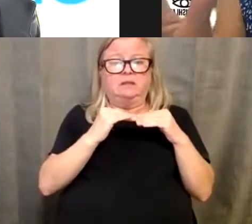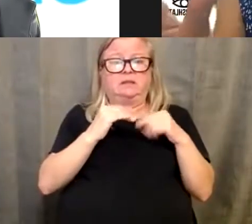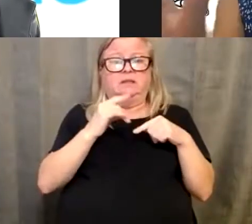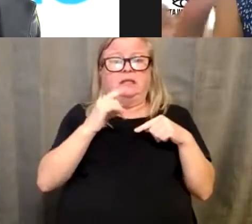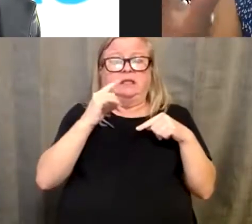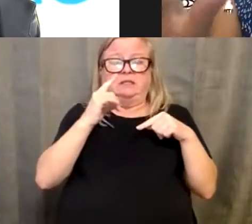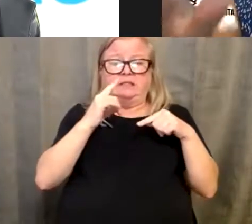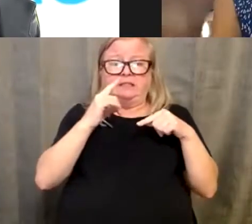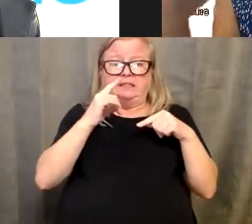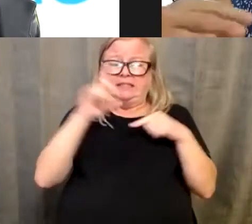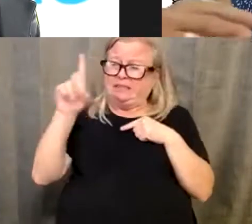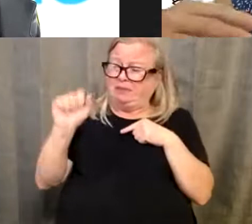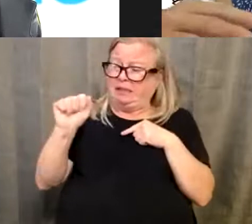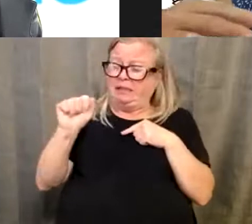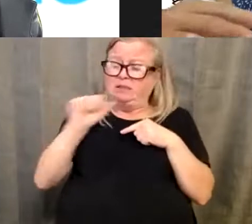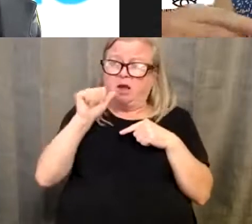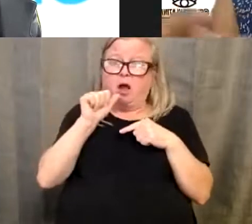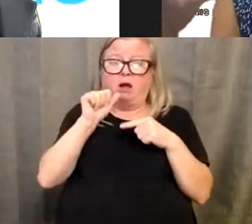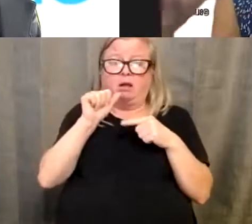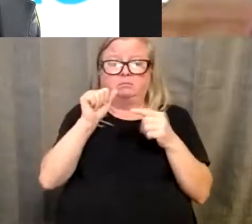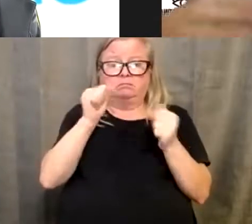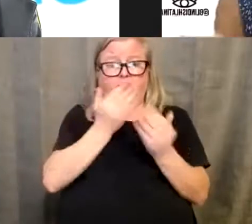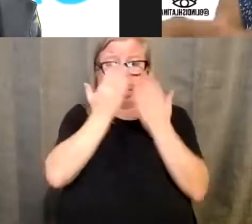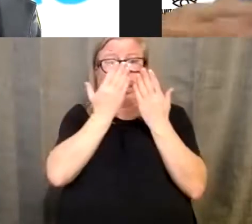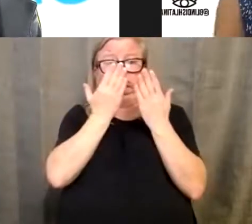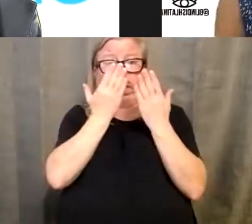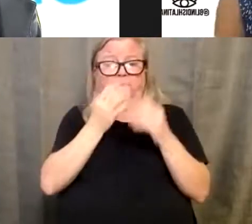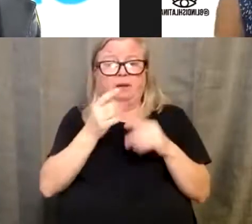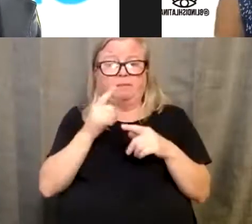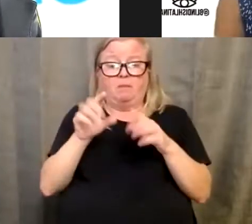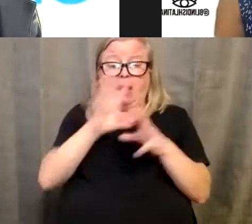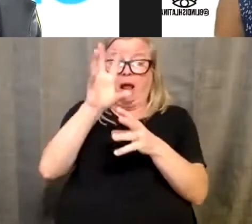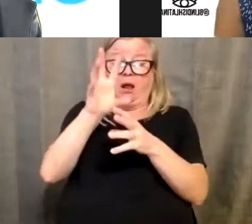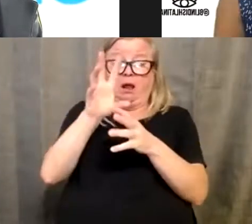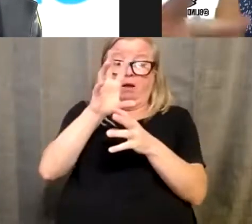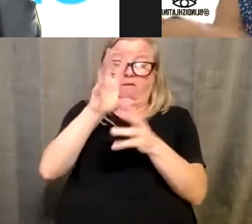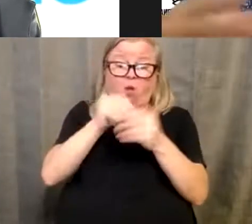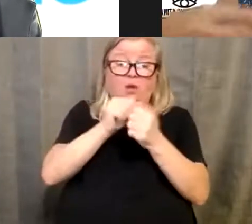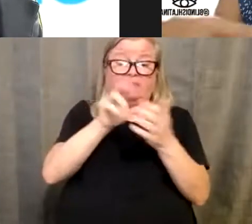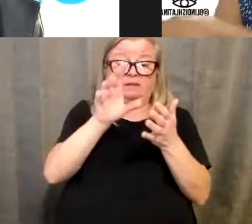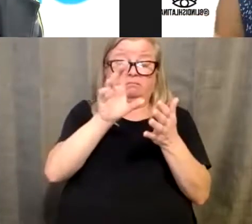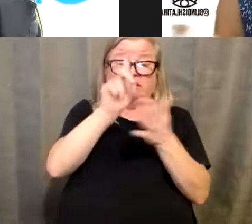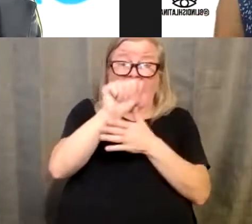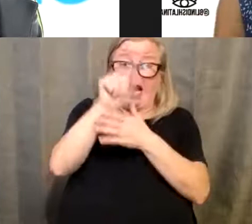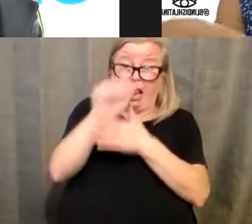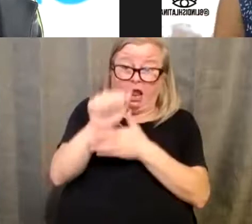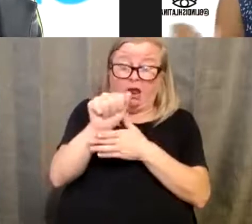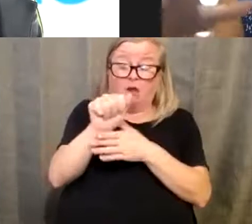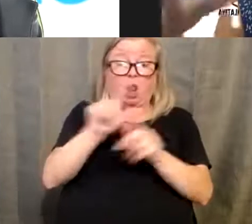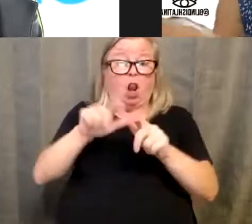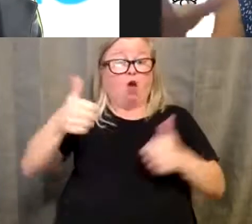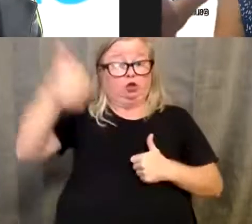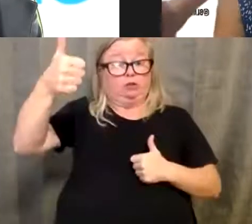face. When we look at the data, we are the largest minority group. 1 in 4 adults in the United